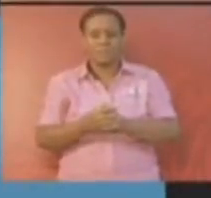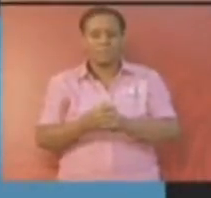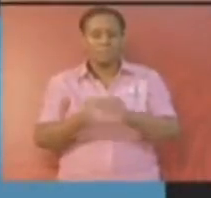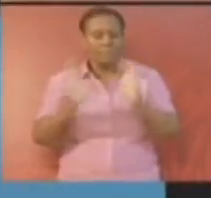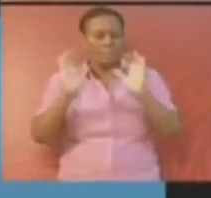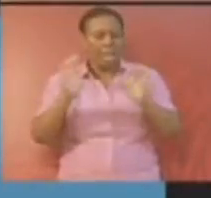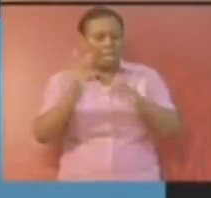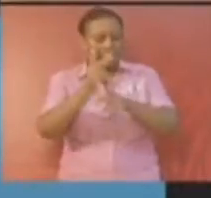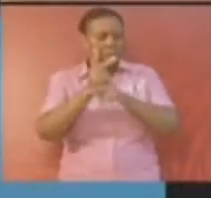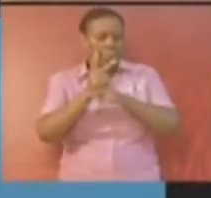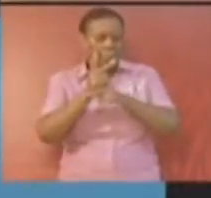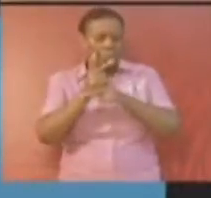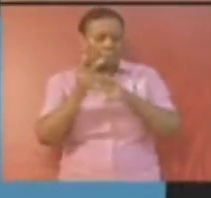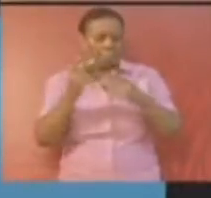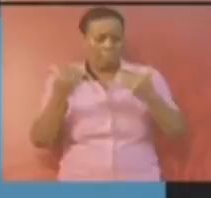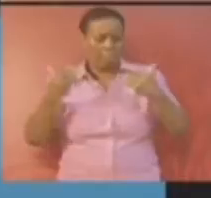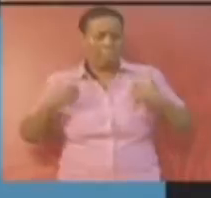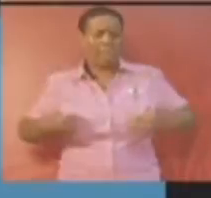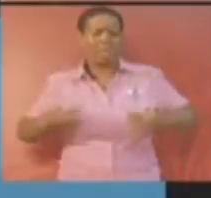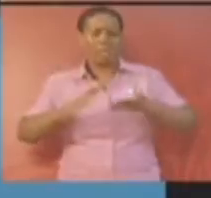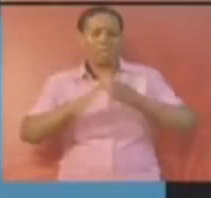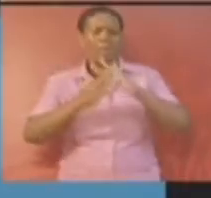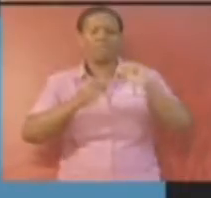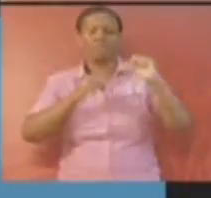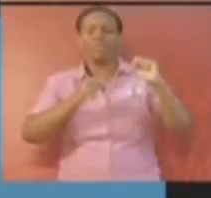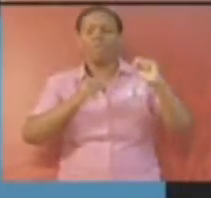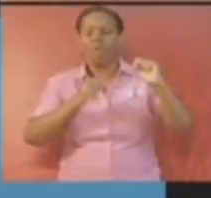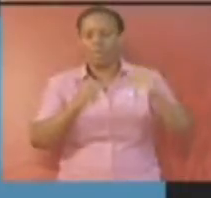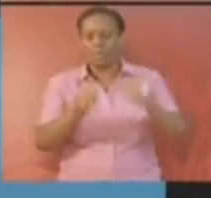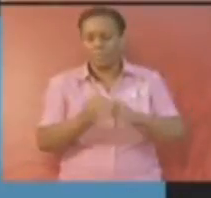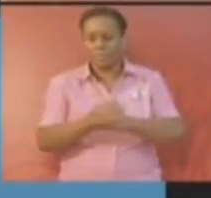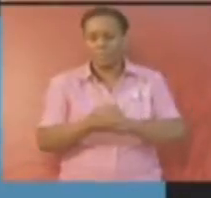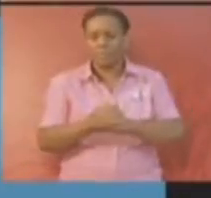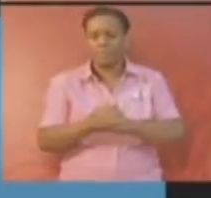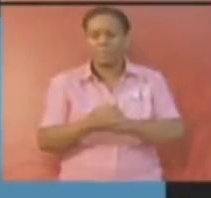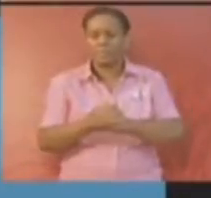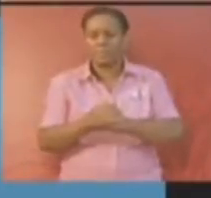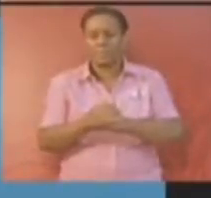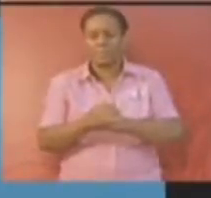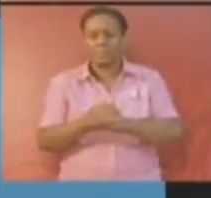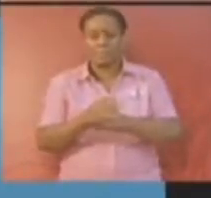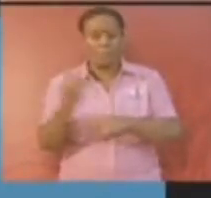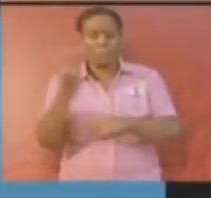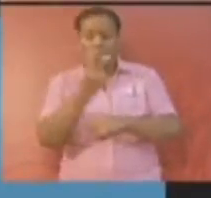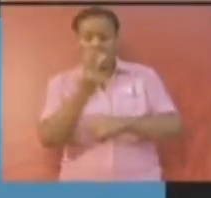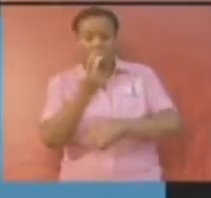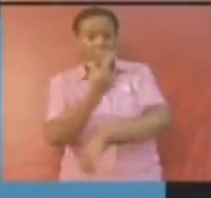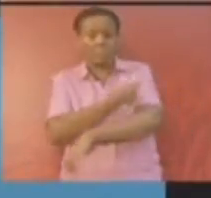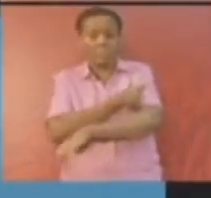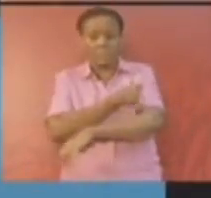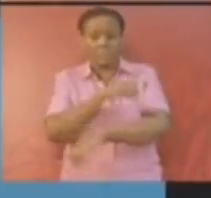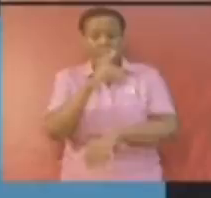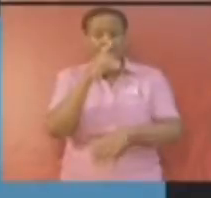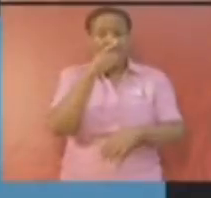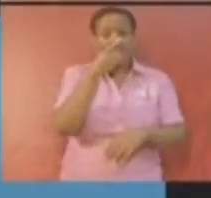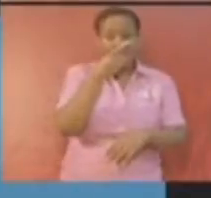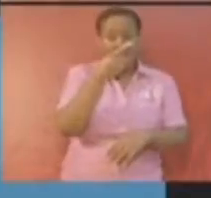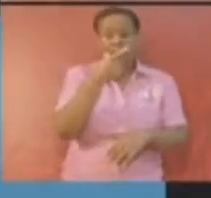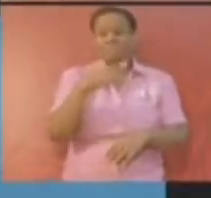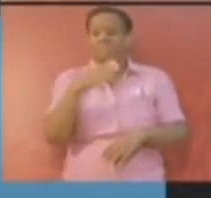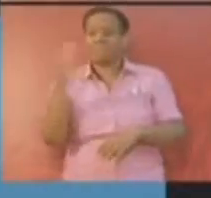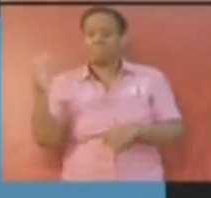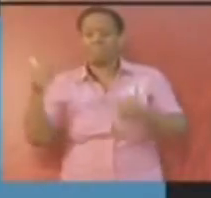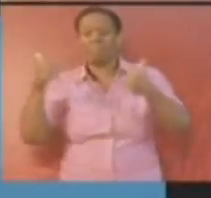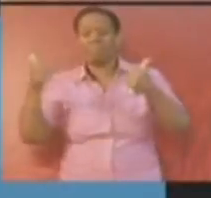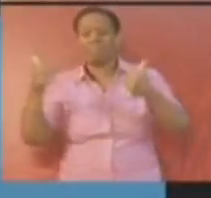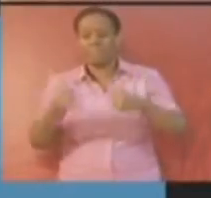are important to your overall health as diet and exercise. Vaccines can mean the difference between life and death. And